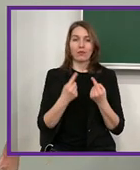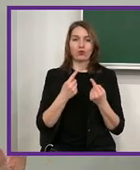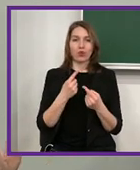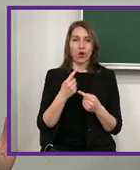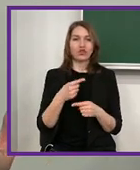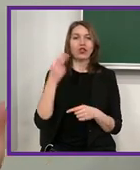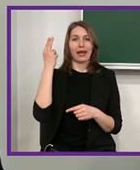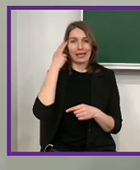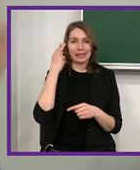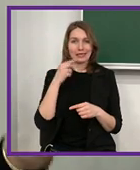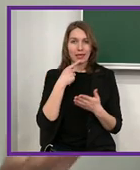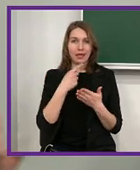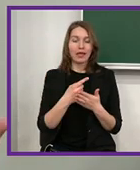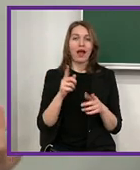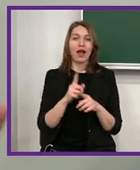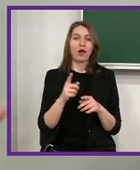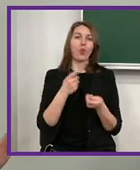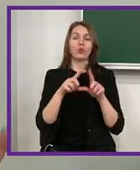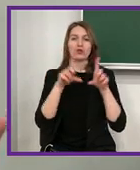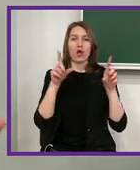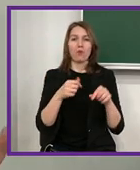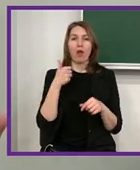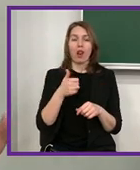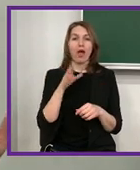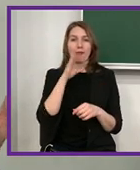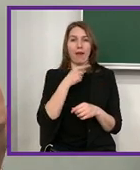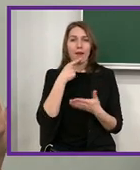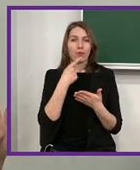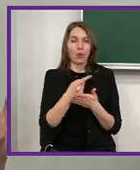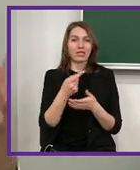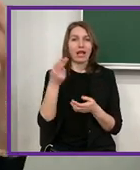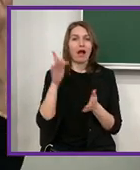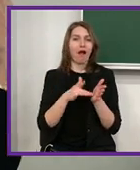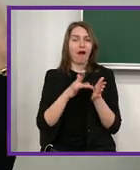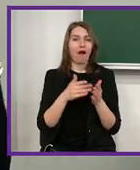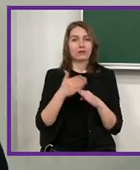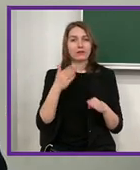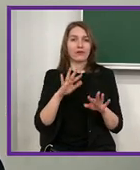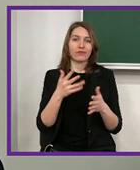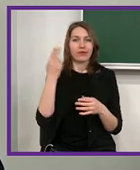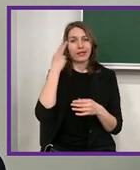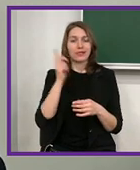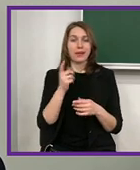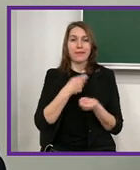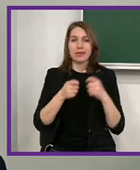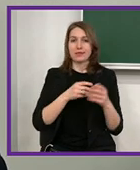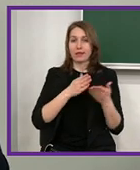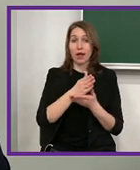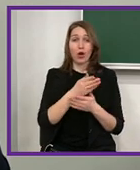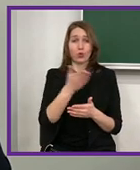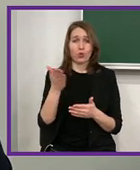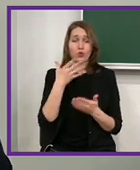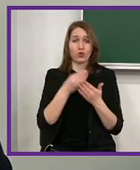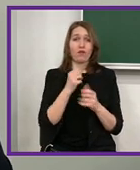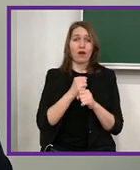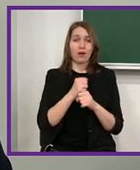to the business. I mean, this is something that all of you will do in some form or other in your work. What is very different about the risk assessment